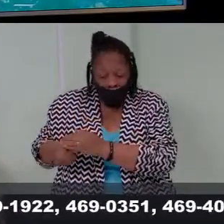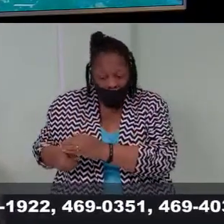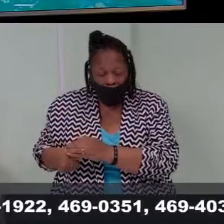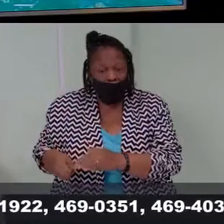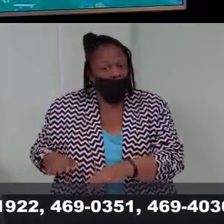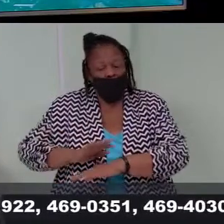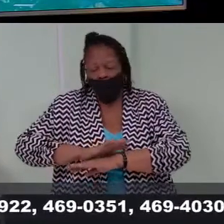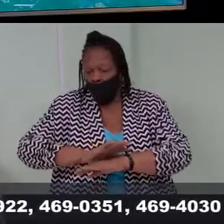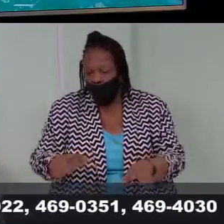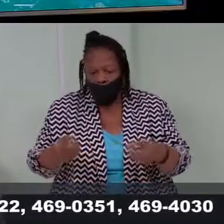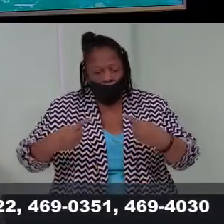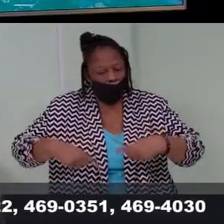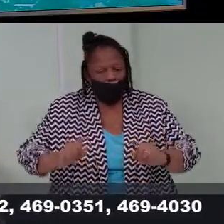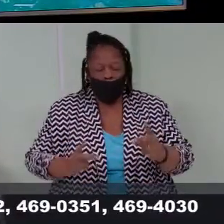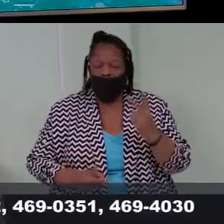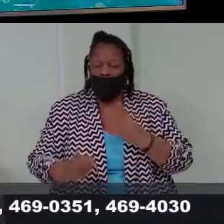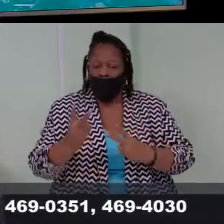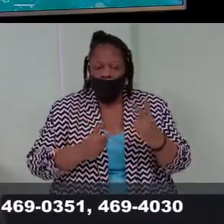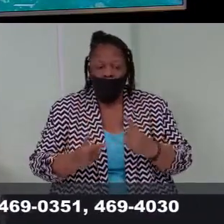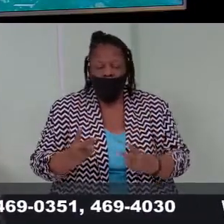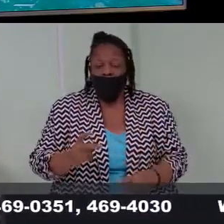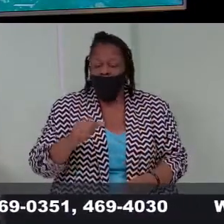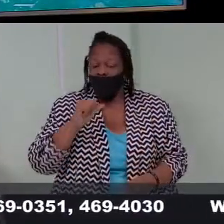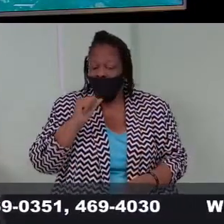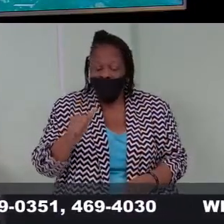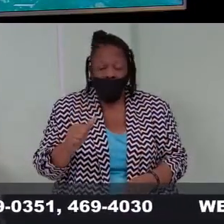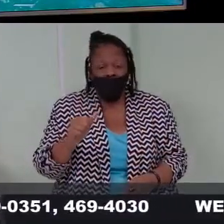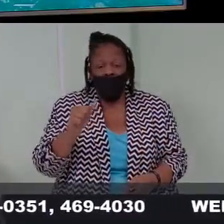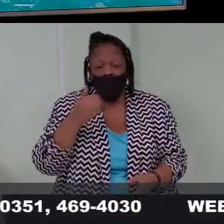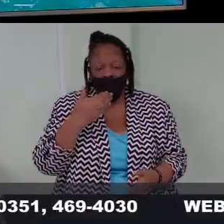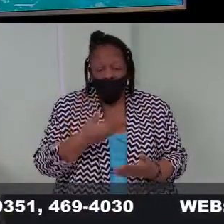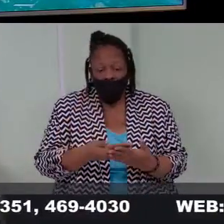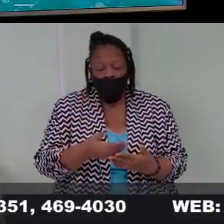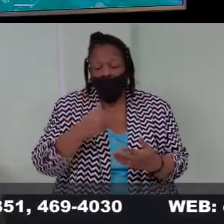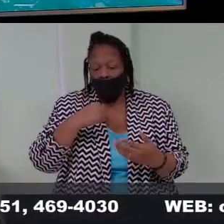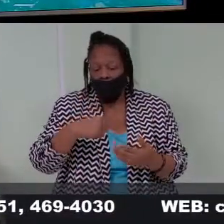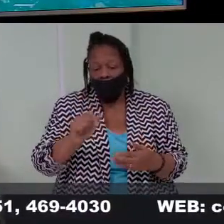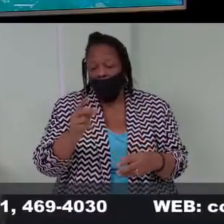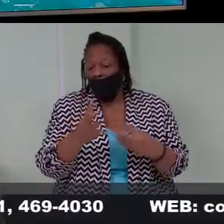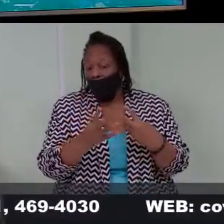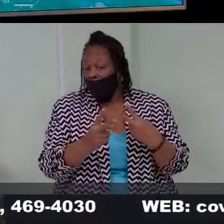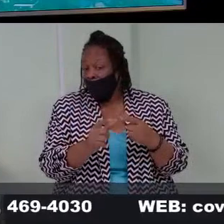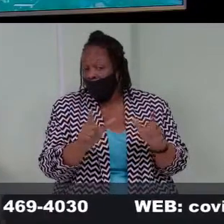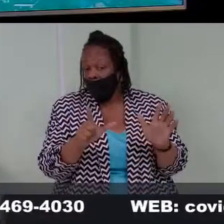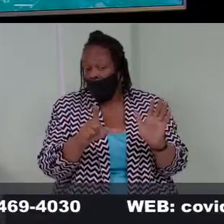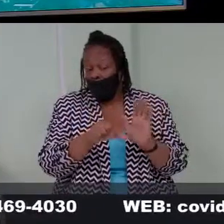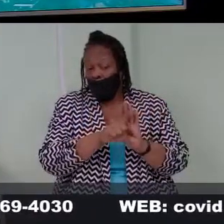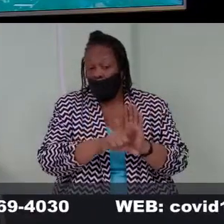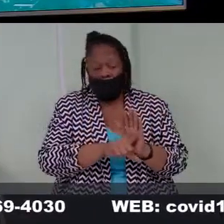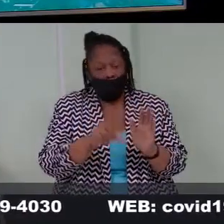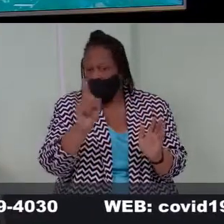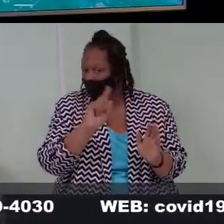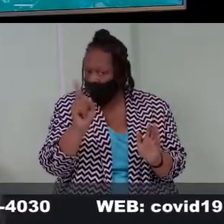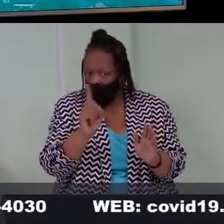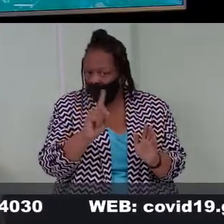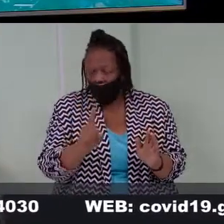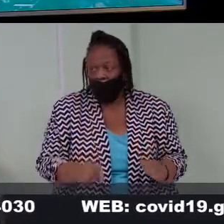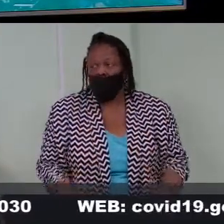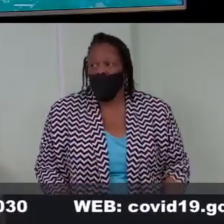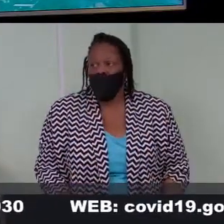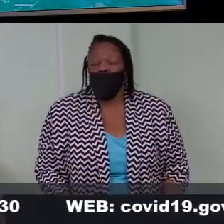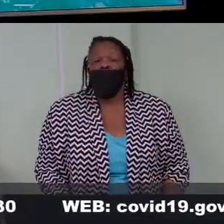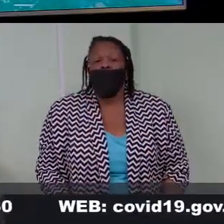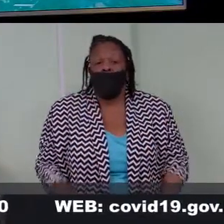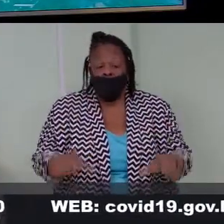approved facility, are prohibited under the COVID-19 Prevention and Control Act. And this is